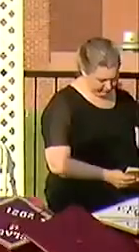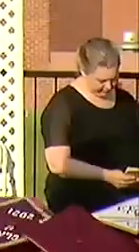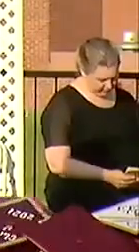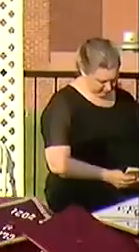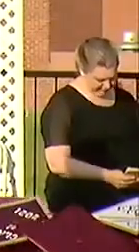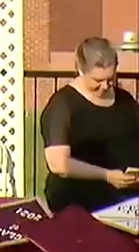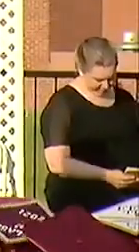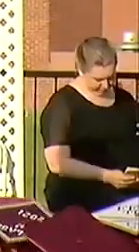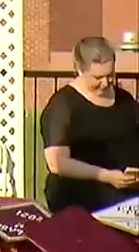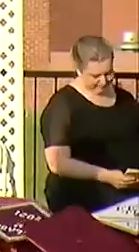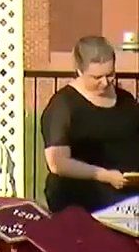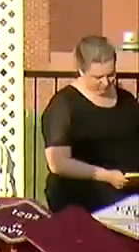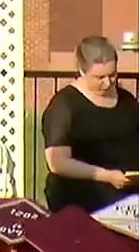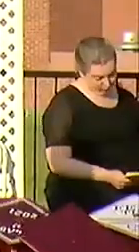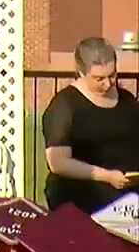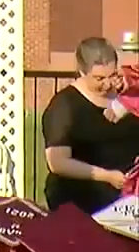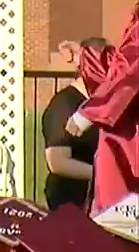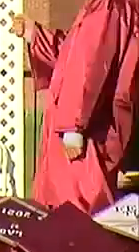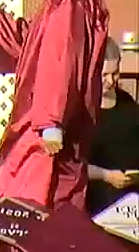Brandon Tyler Babineau.